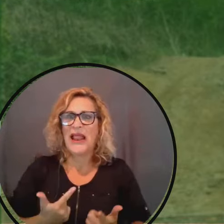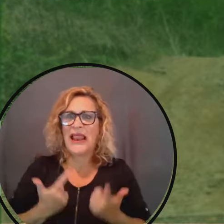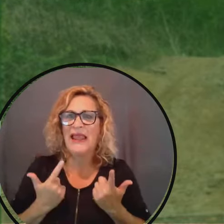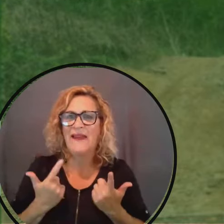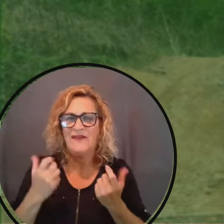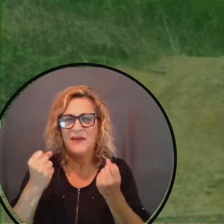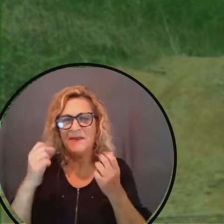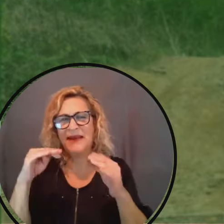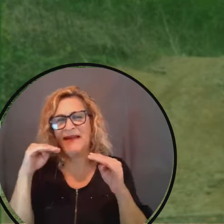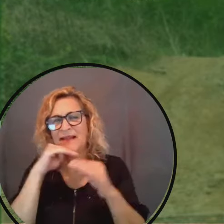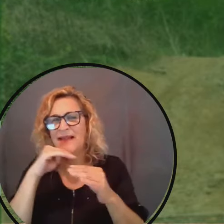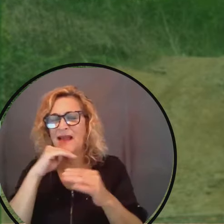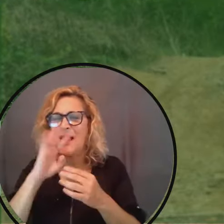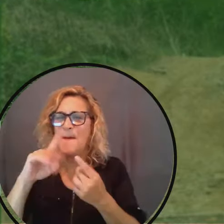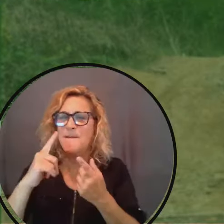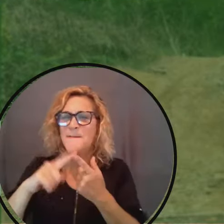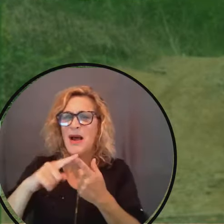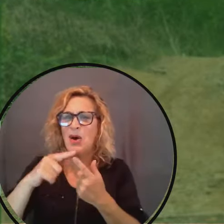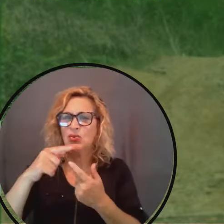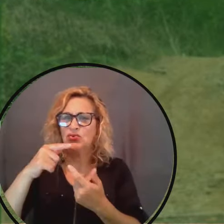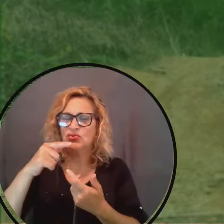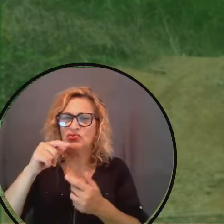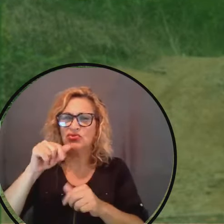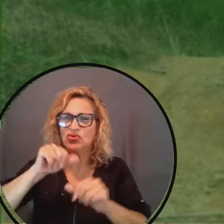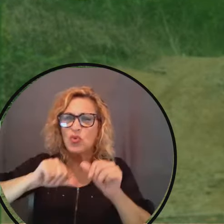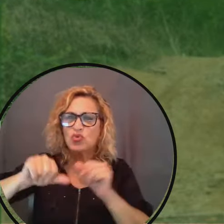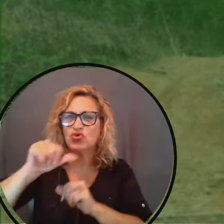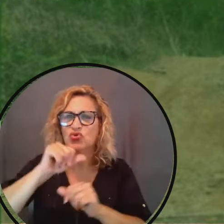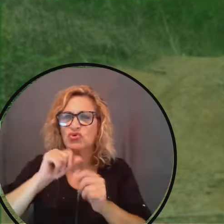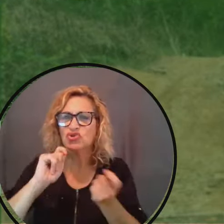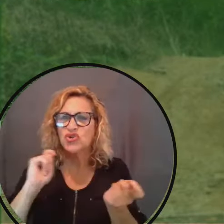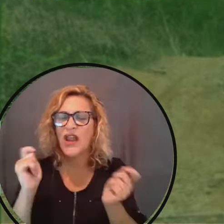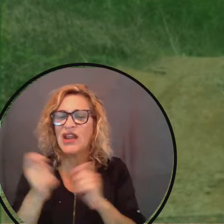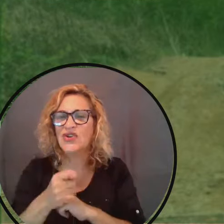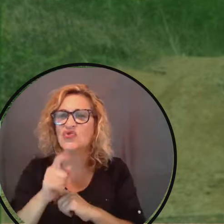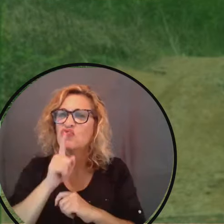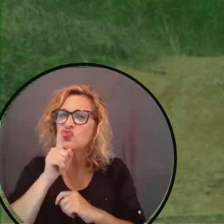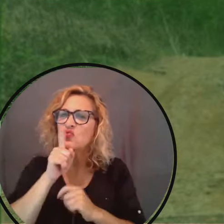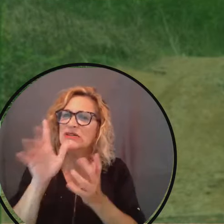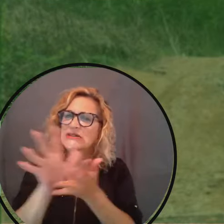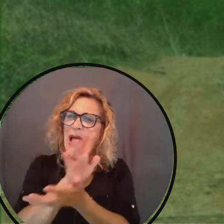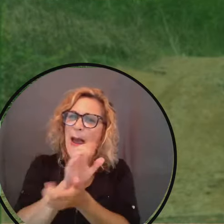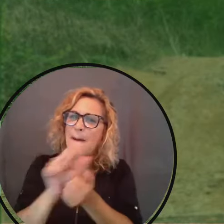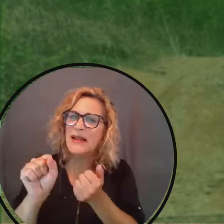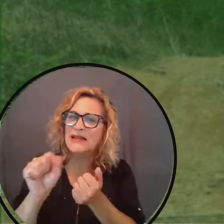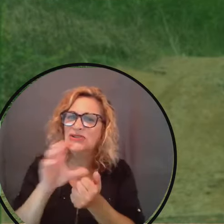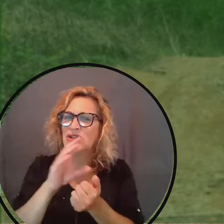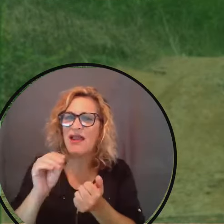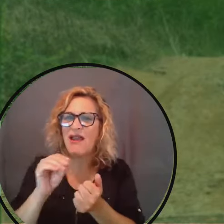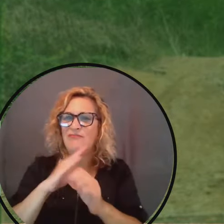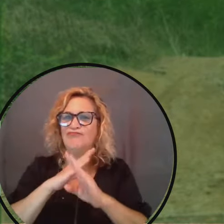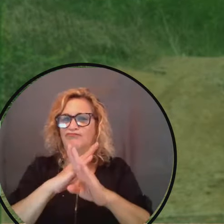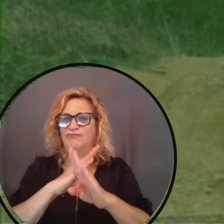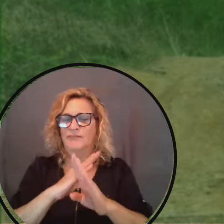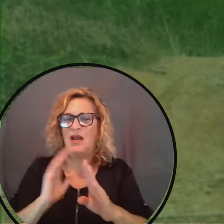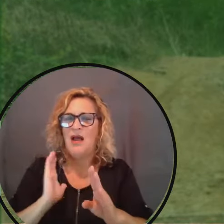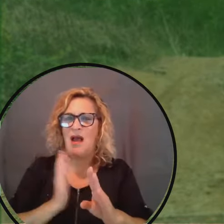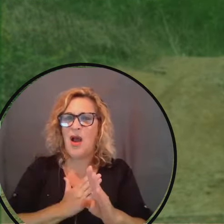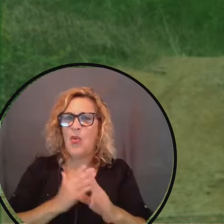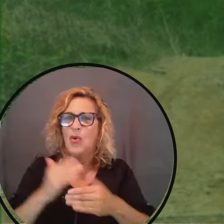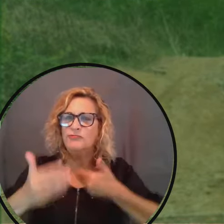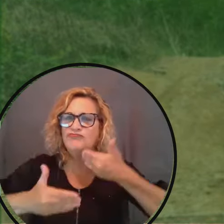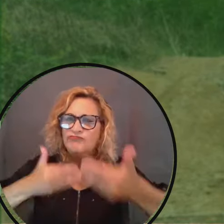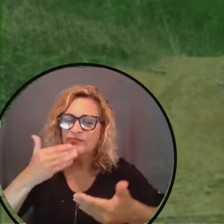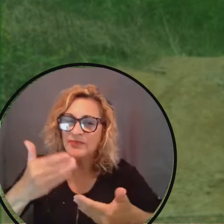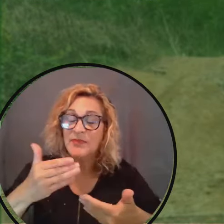mythology about social change that's very damaging and demobilizing. And that mythology tells us that social change